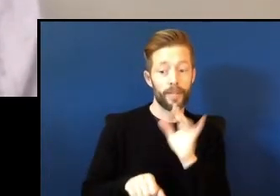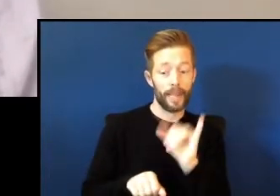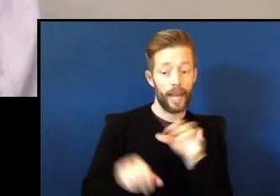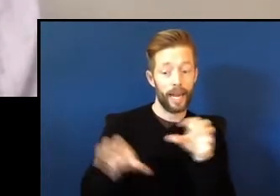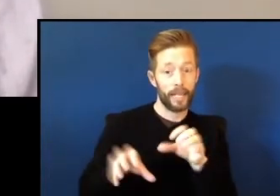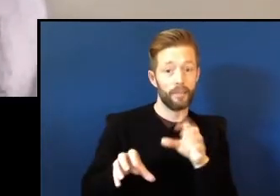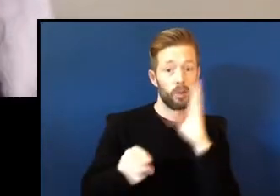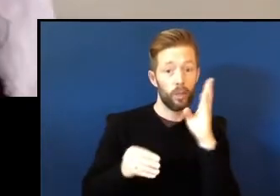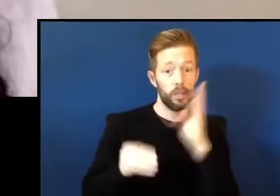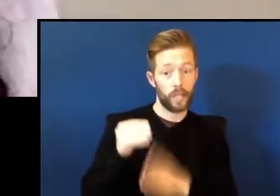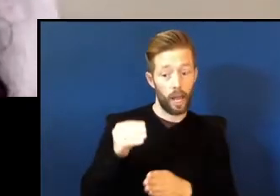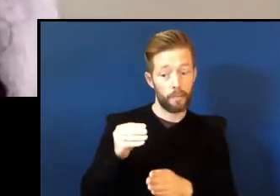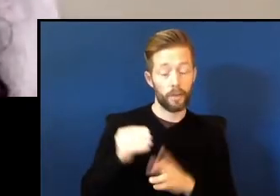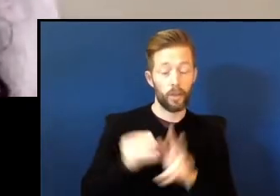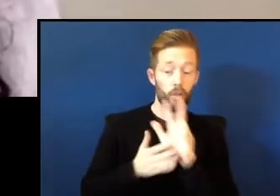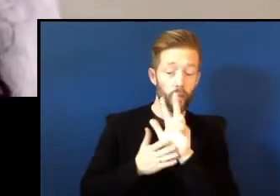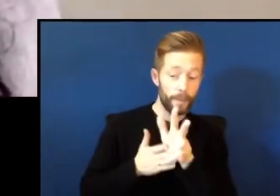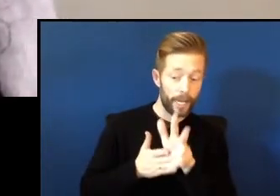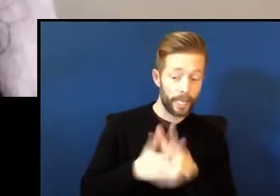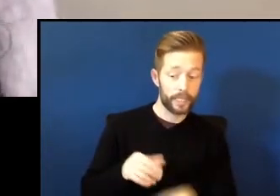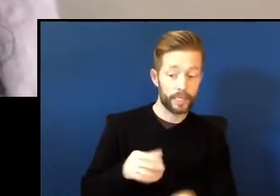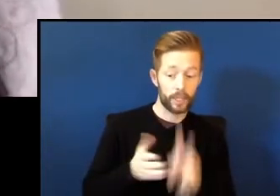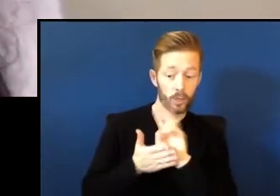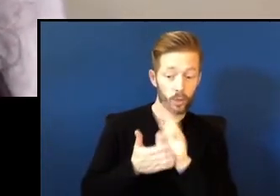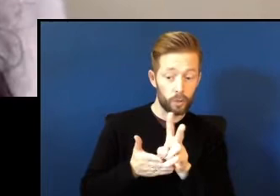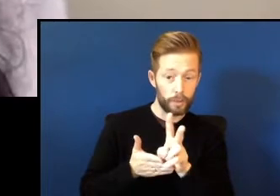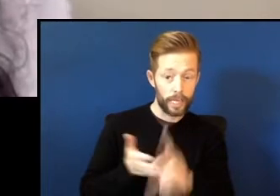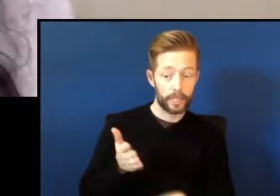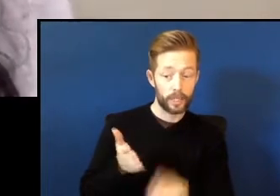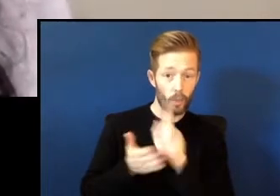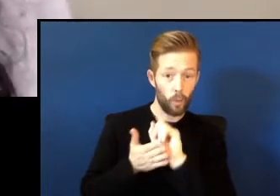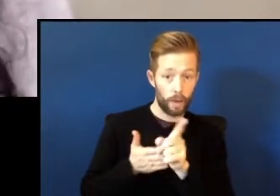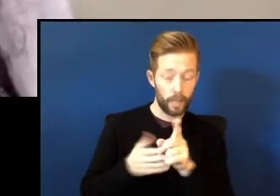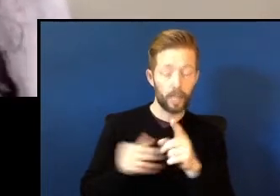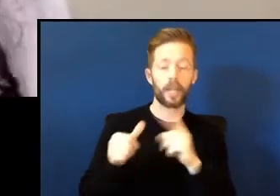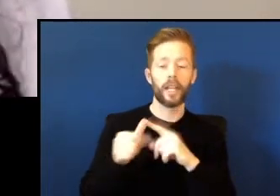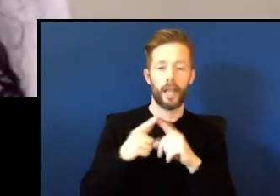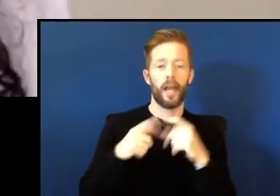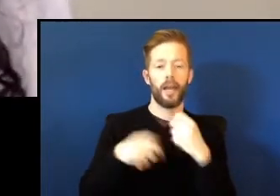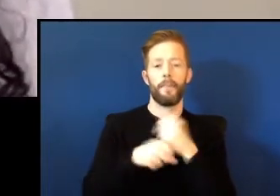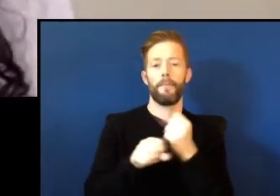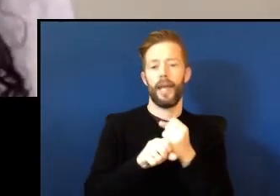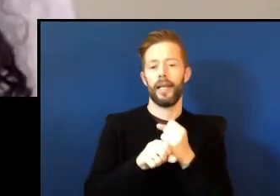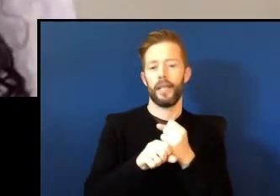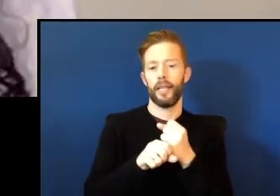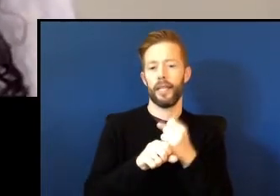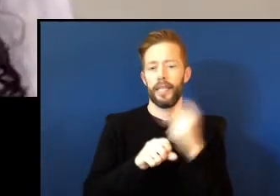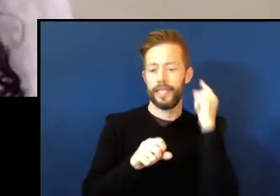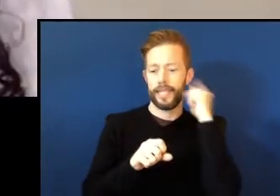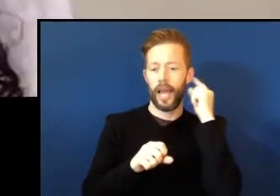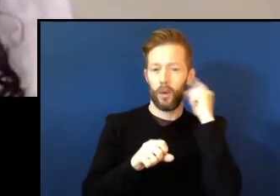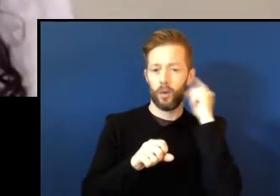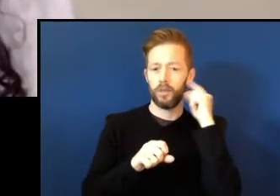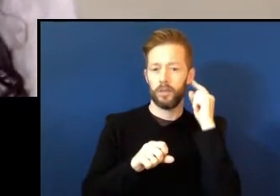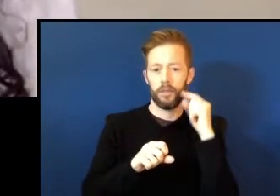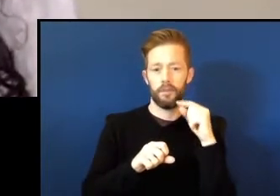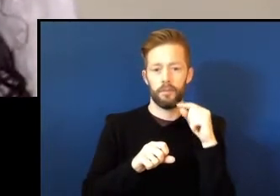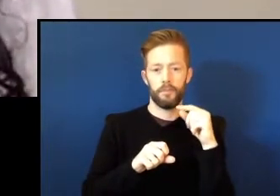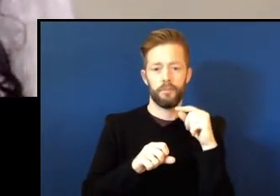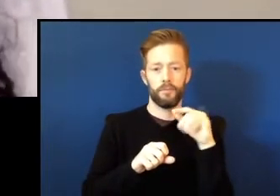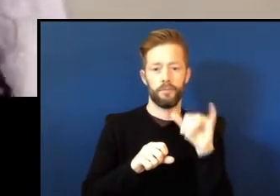going to end in 3 minutes, 2 minutes, 1 minute, and then make that sound with